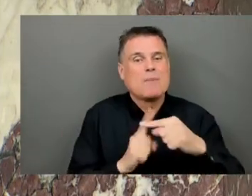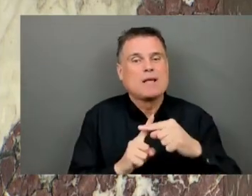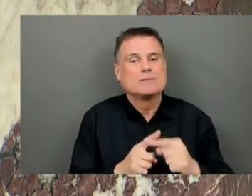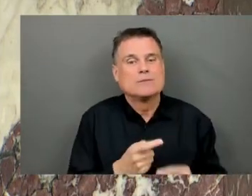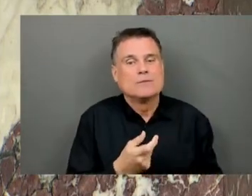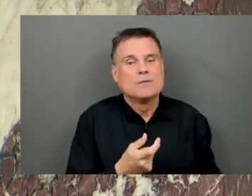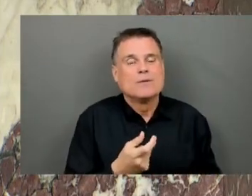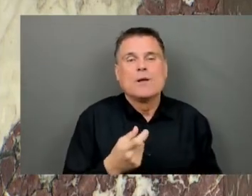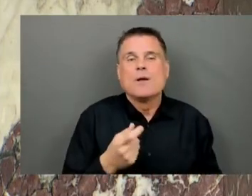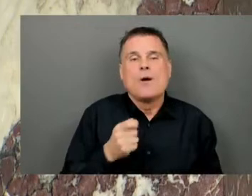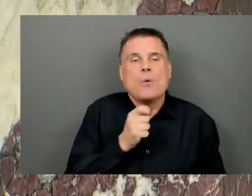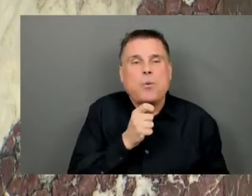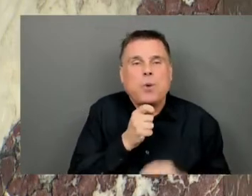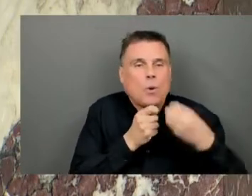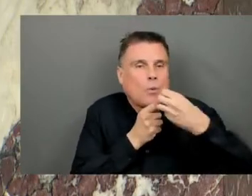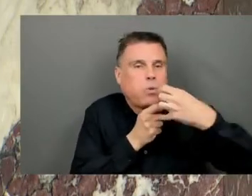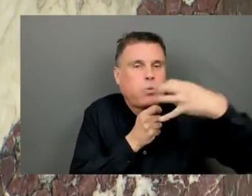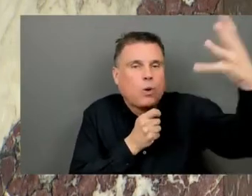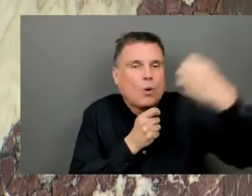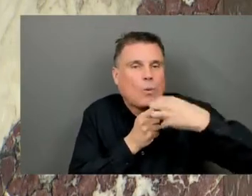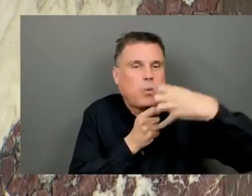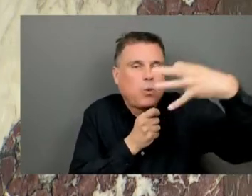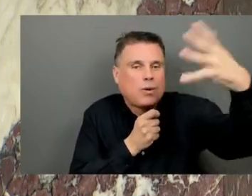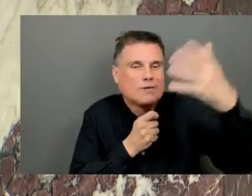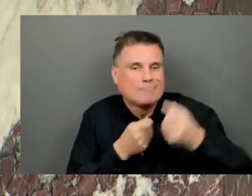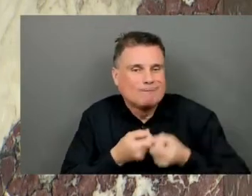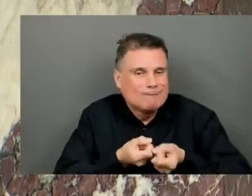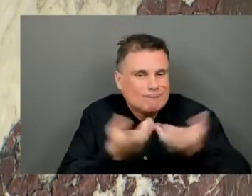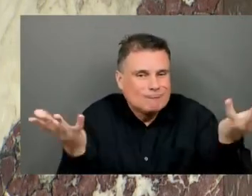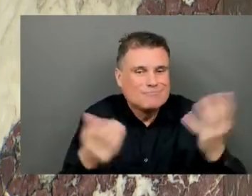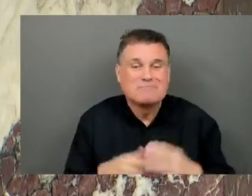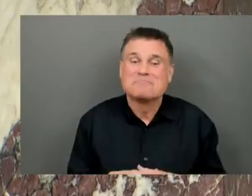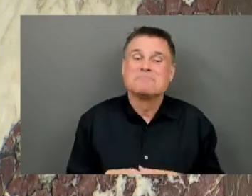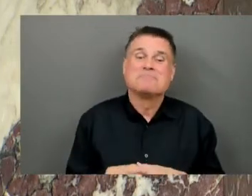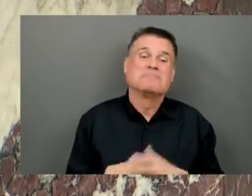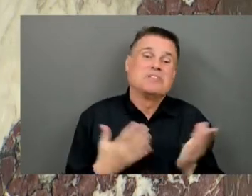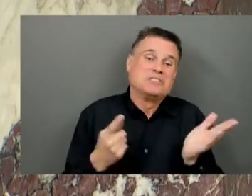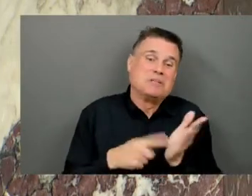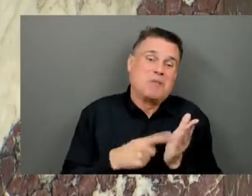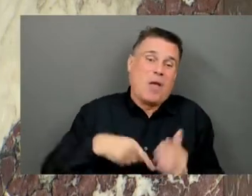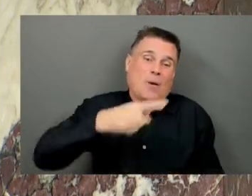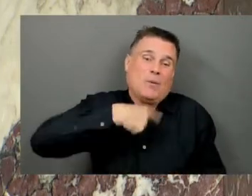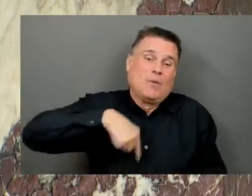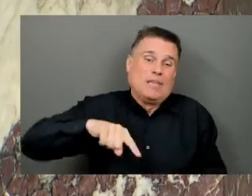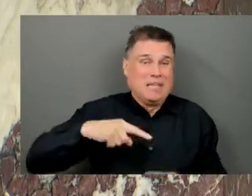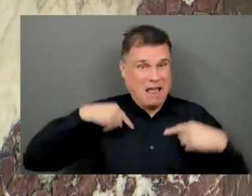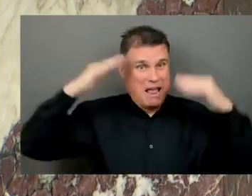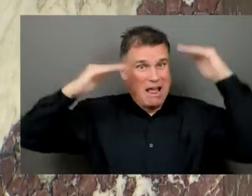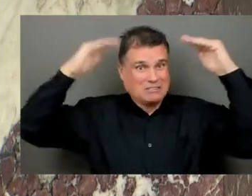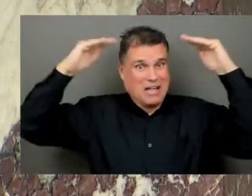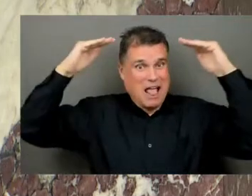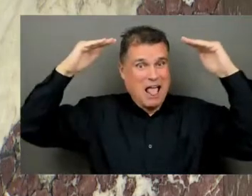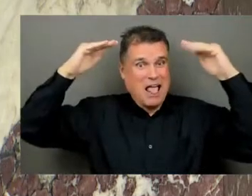we need to stop, look through the eyes of a happy children just to see the wonders that this world has. Thank you.